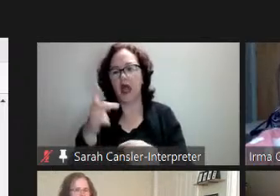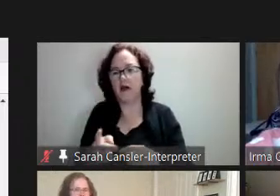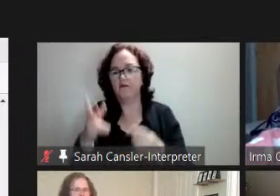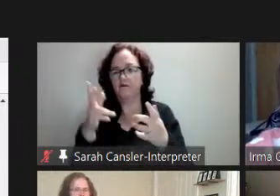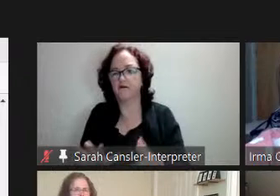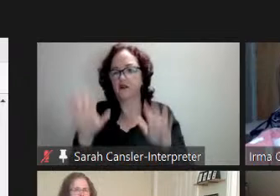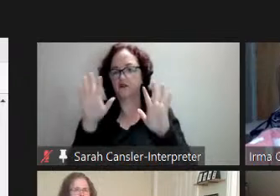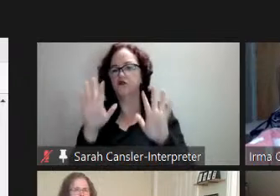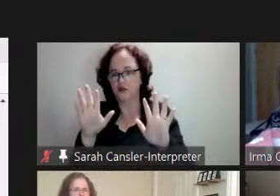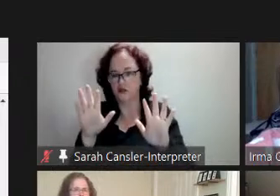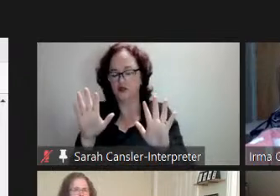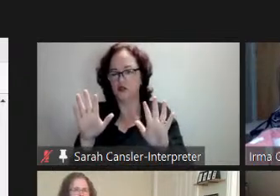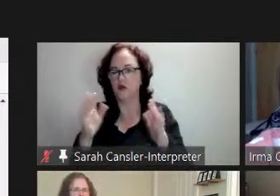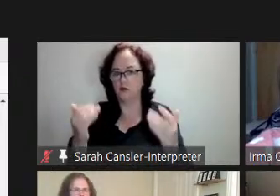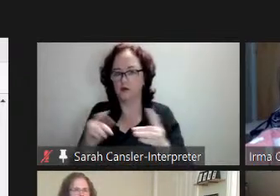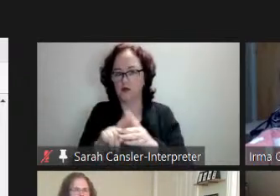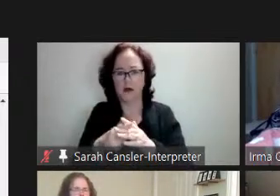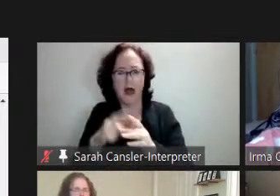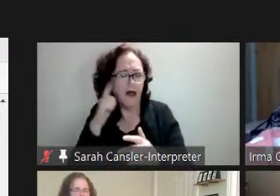I believe that's my last slide.